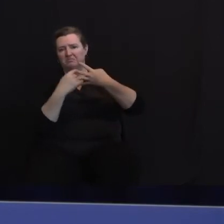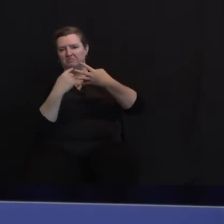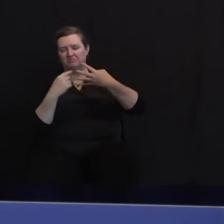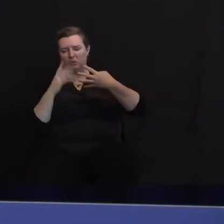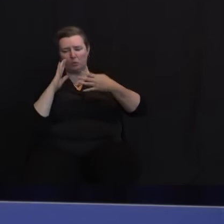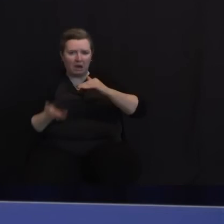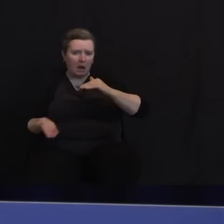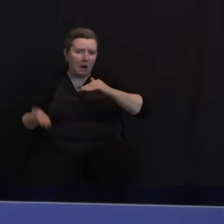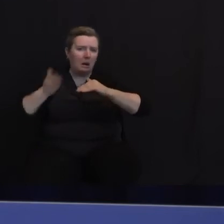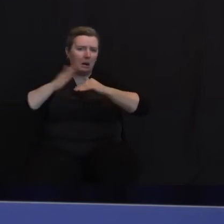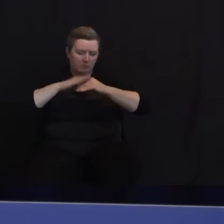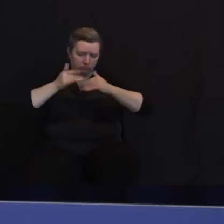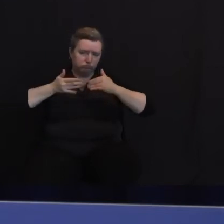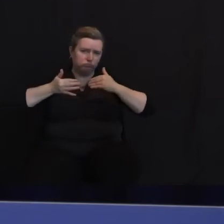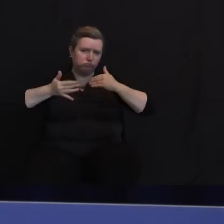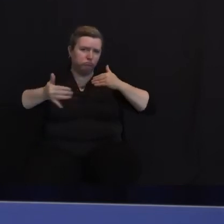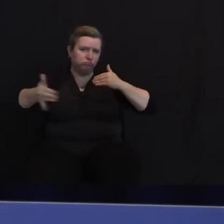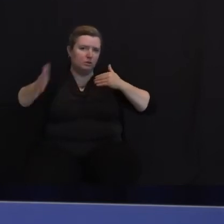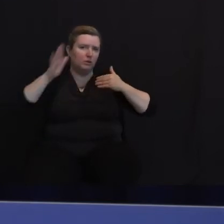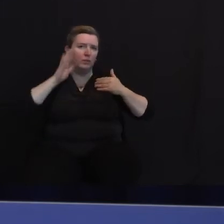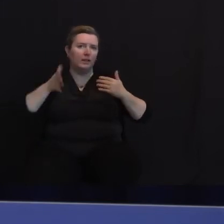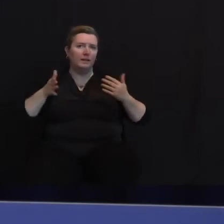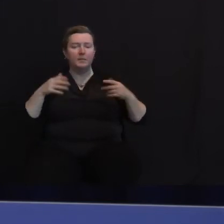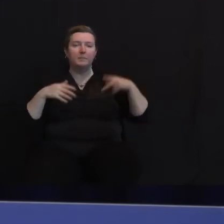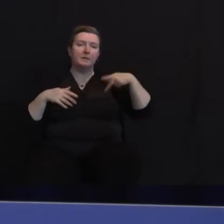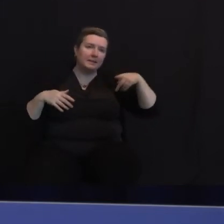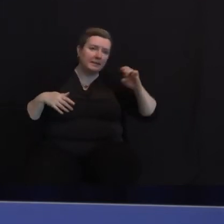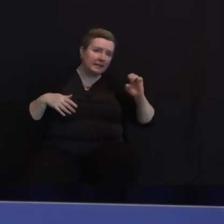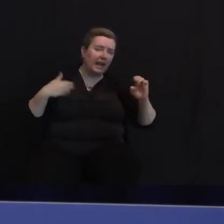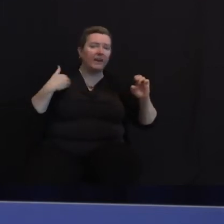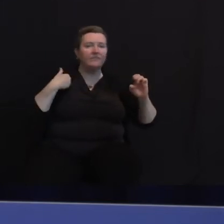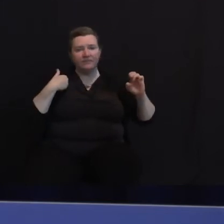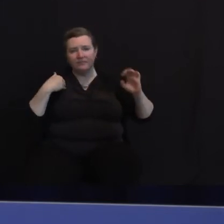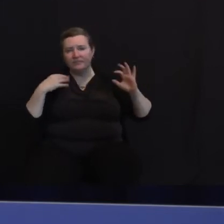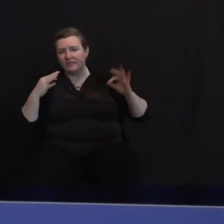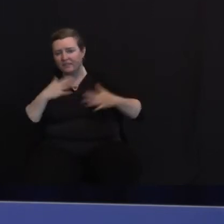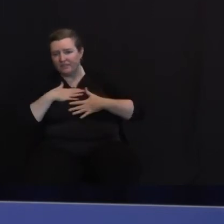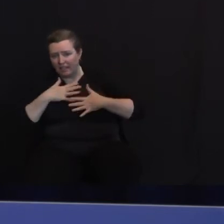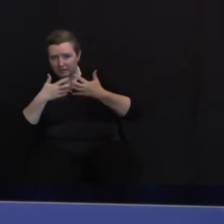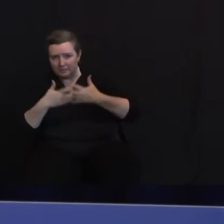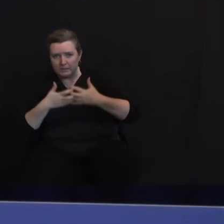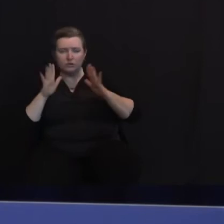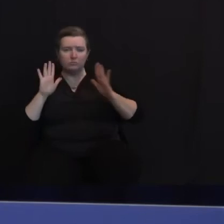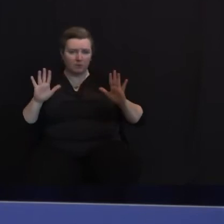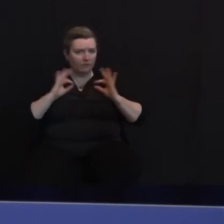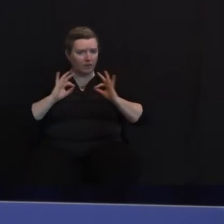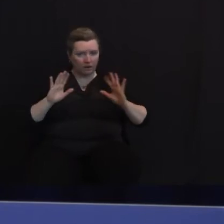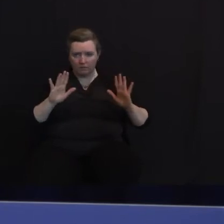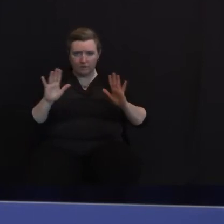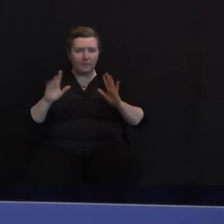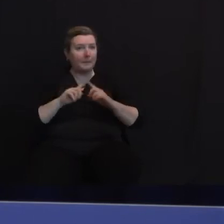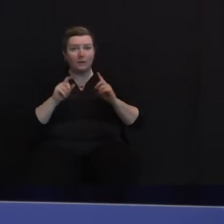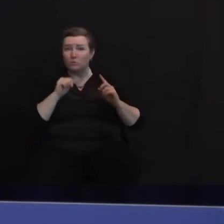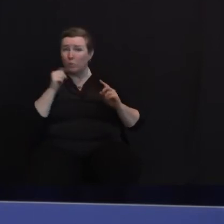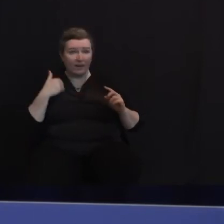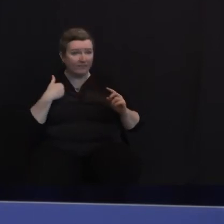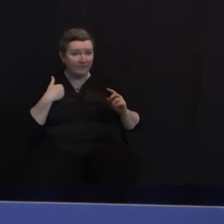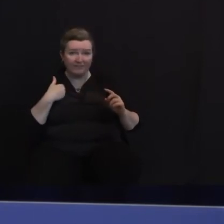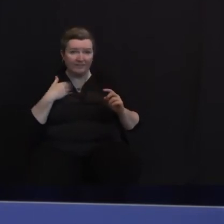We will have PPE, we will have ventilators. What we will not have is the appropriate level of